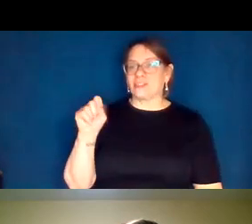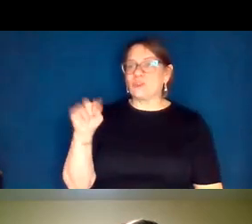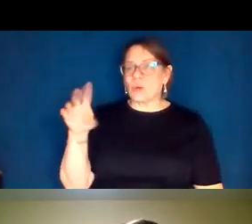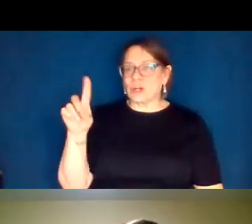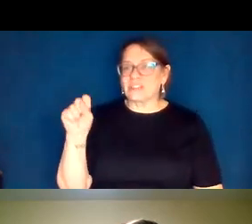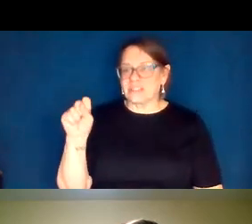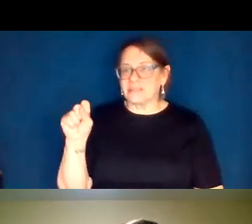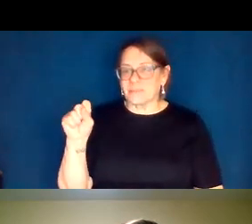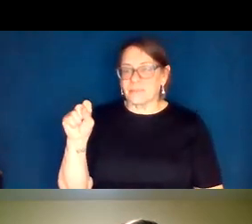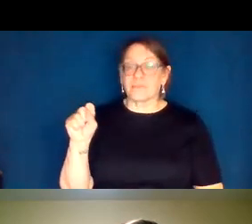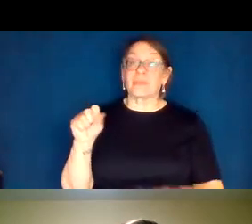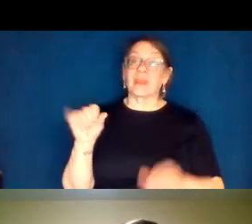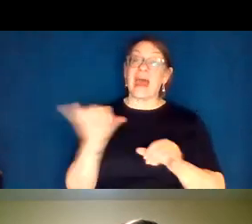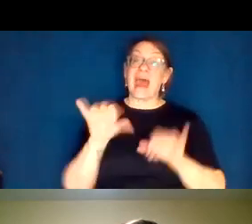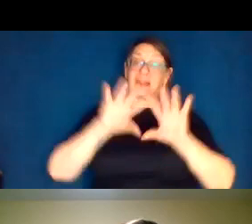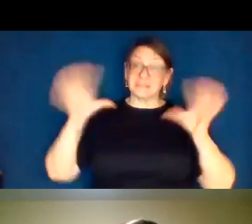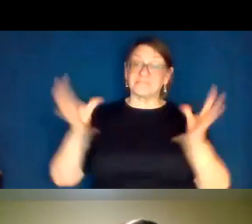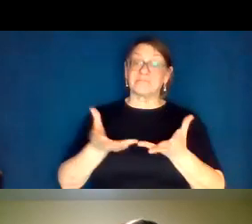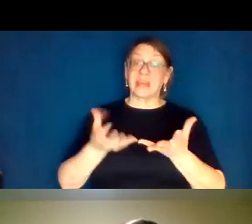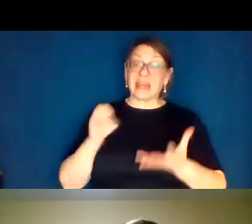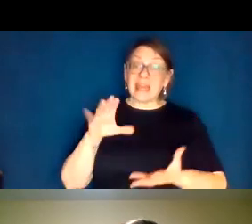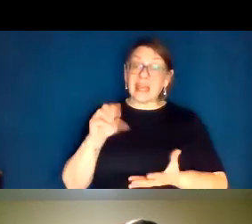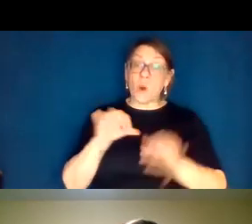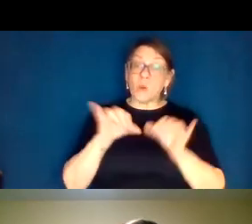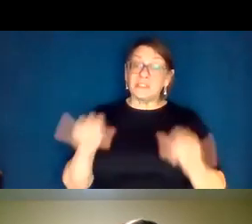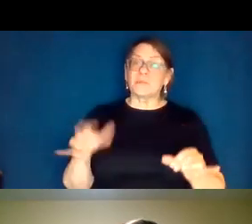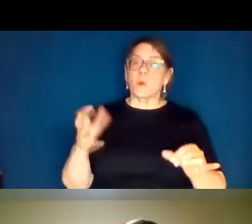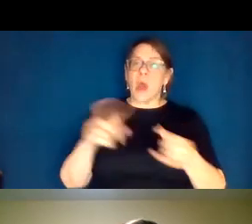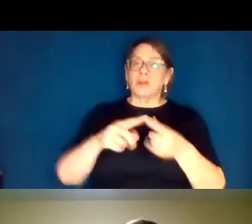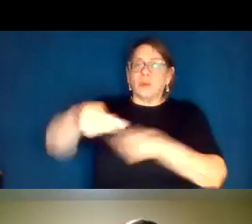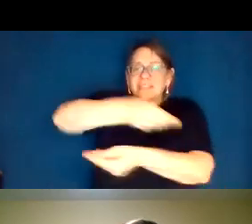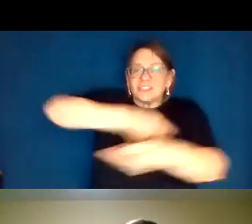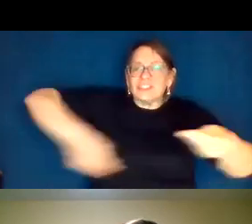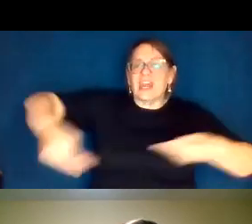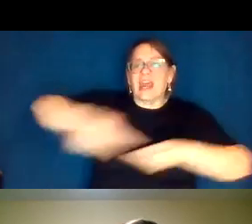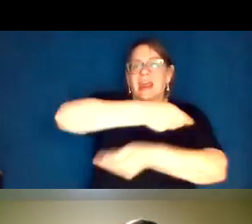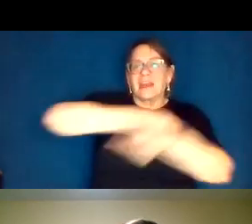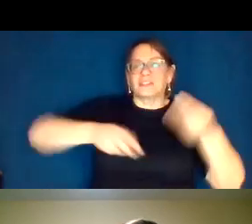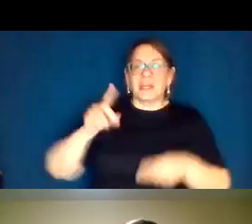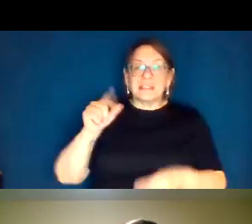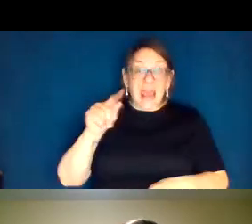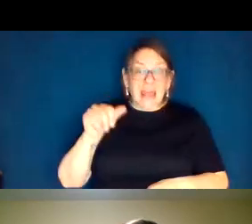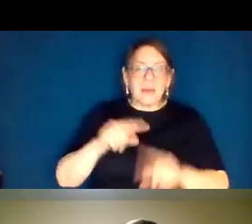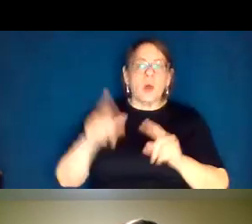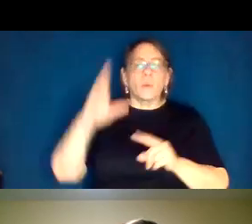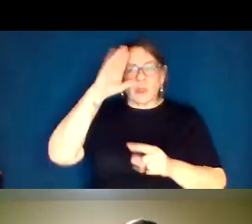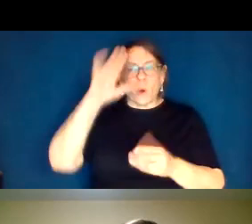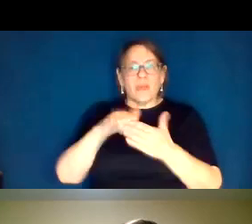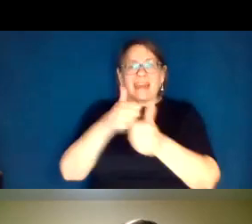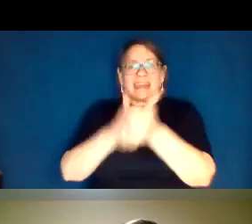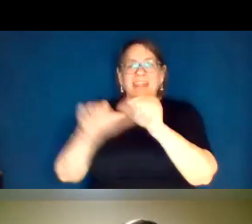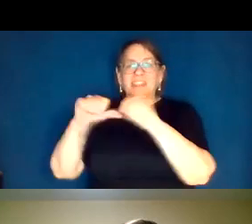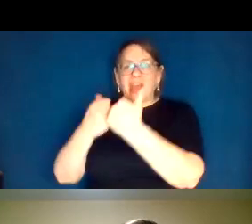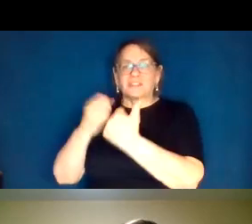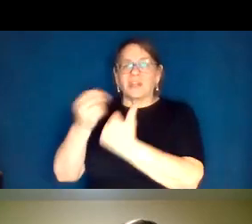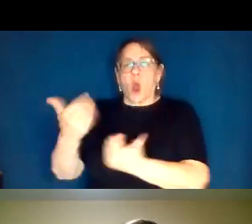an ecosystem, we help facilitate the exchange of data, but we respect that every agency, every submitter owns their own data